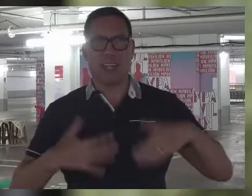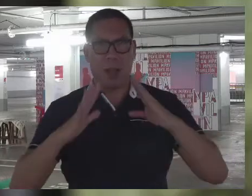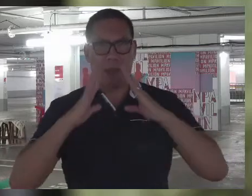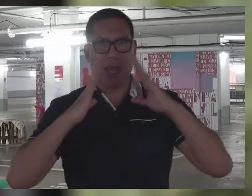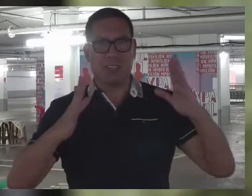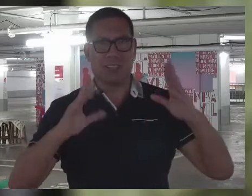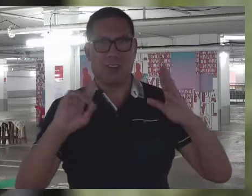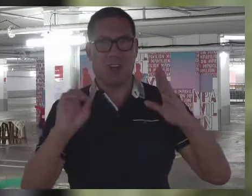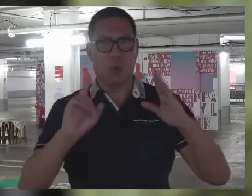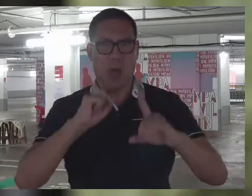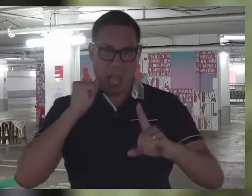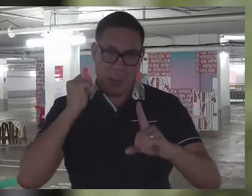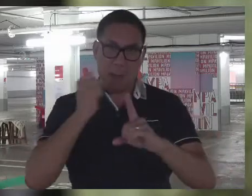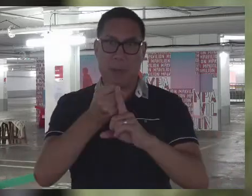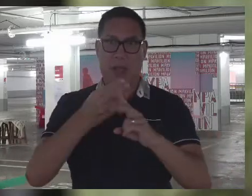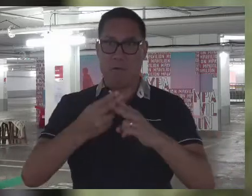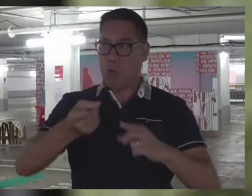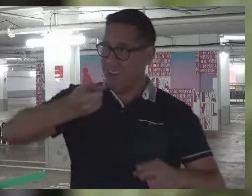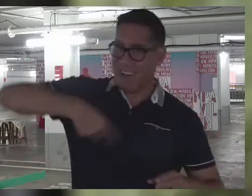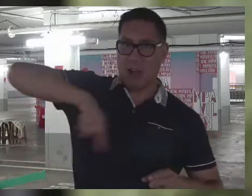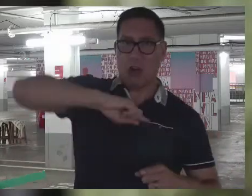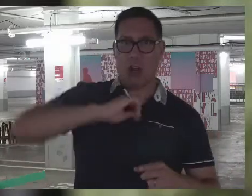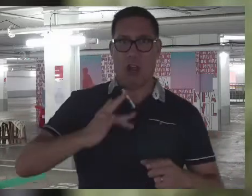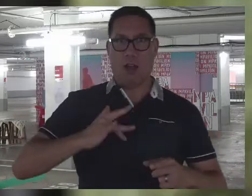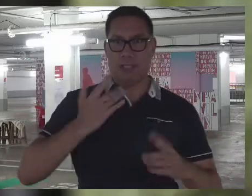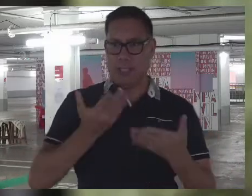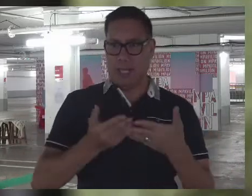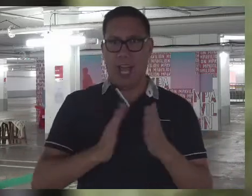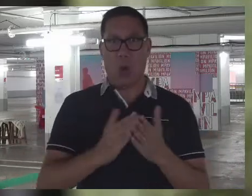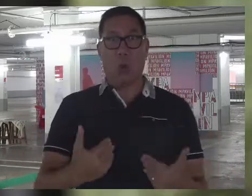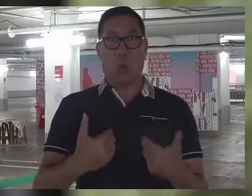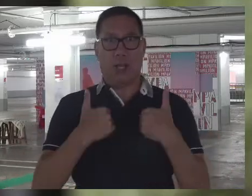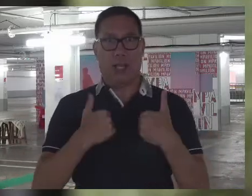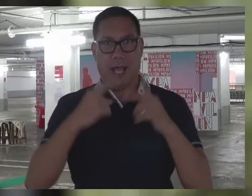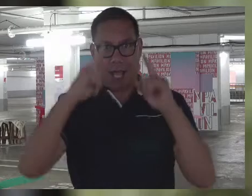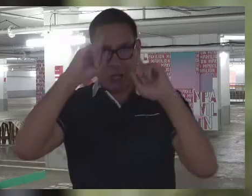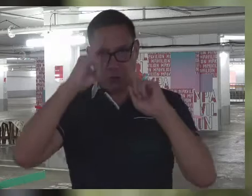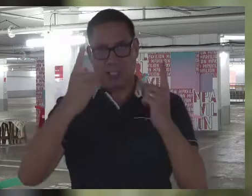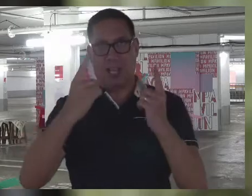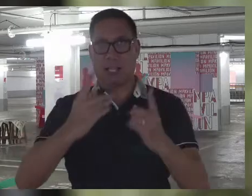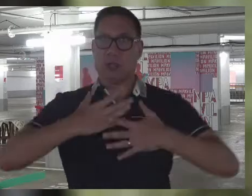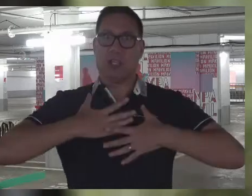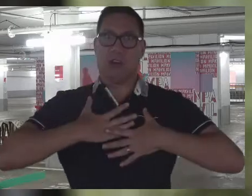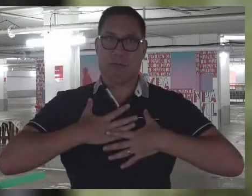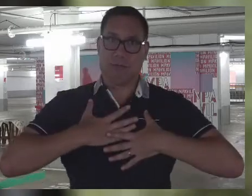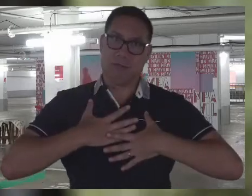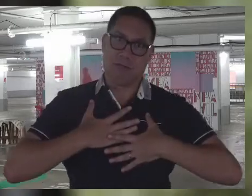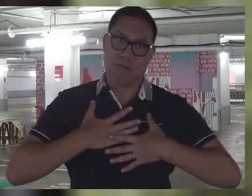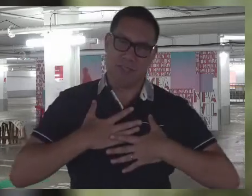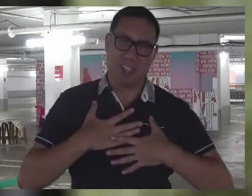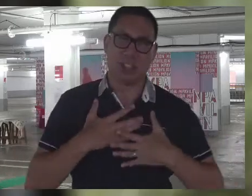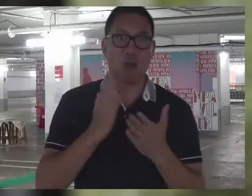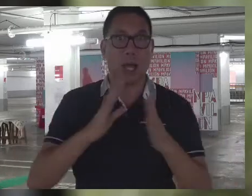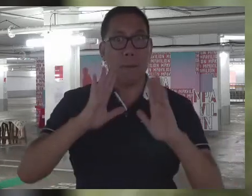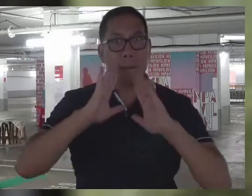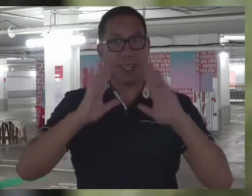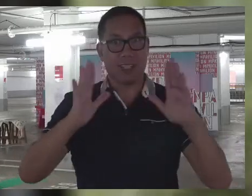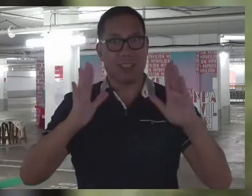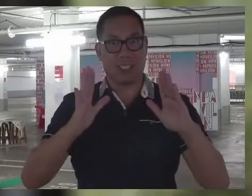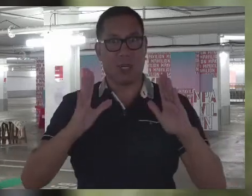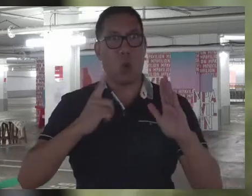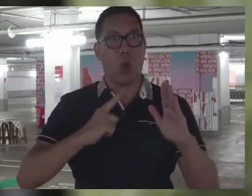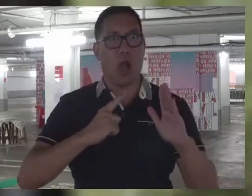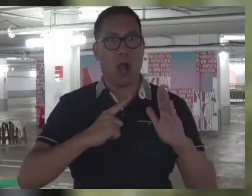extensive effect on our life and the way we live, we understand ourselves. It was amazing to be